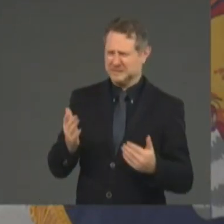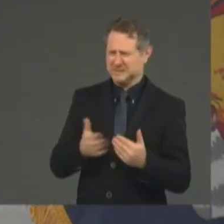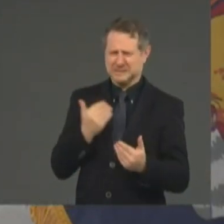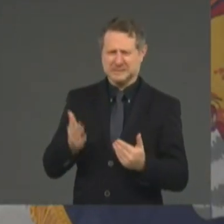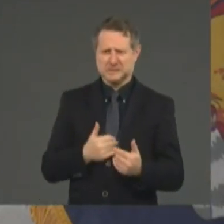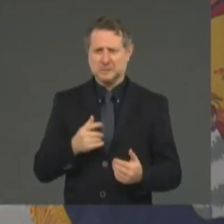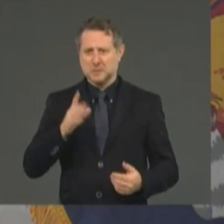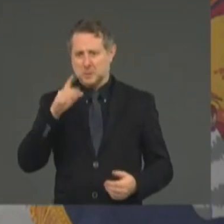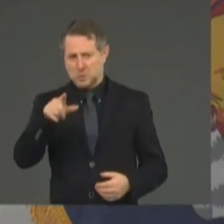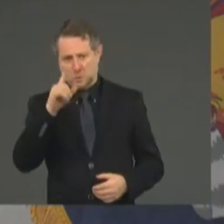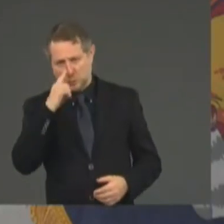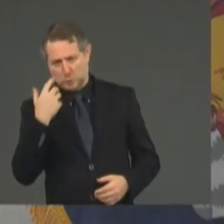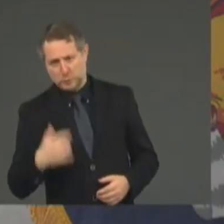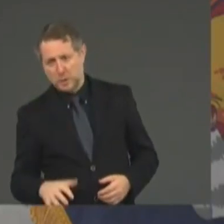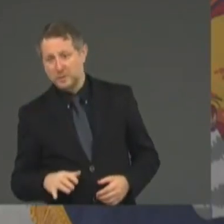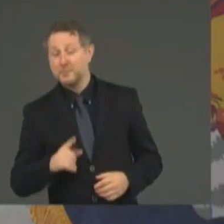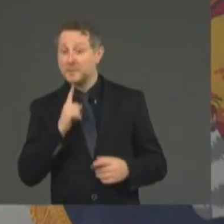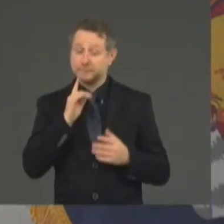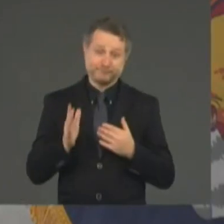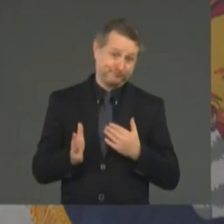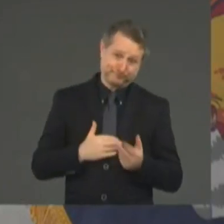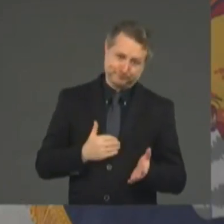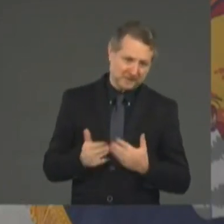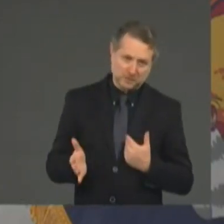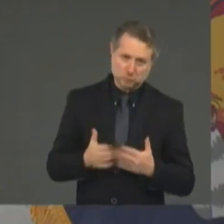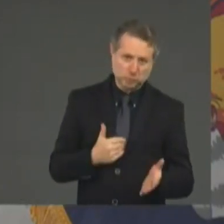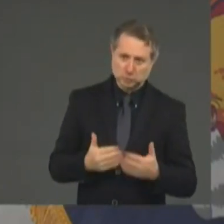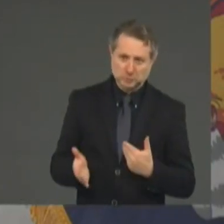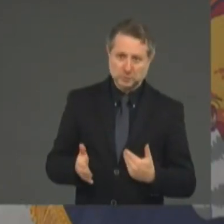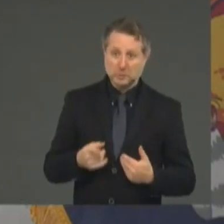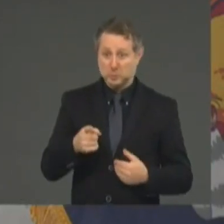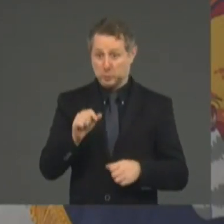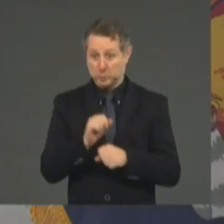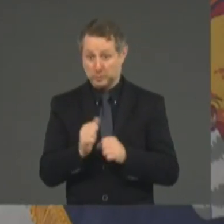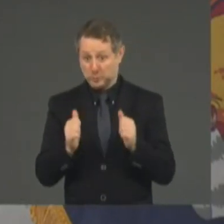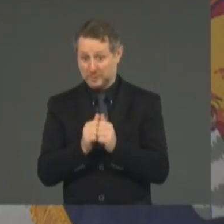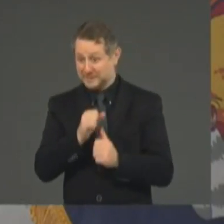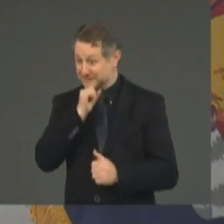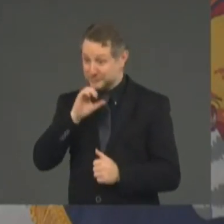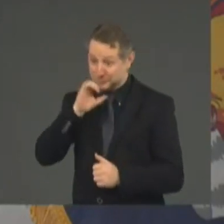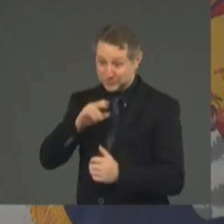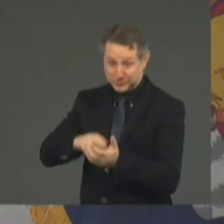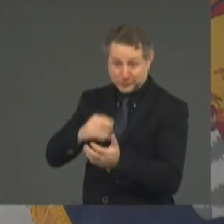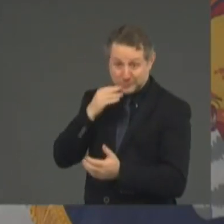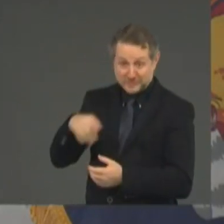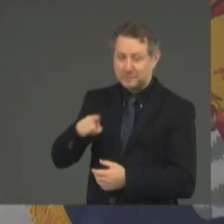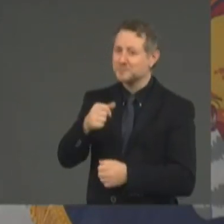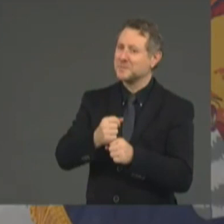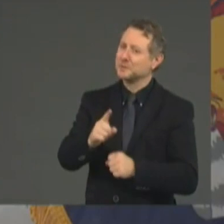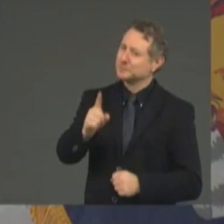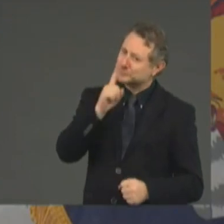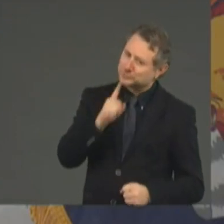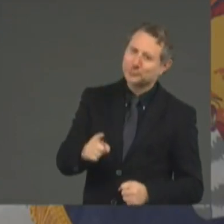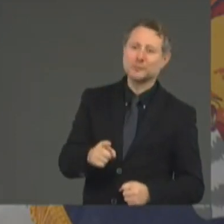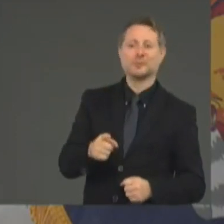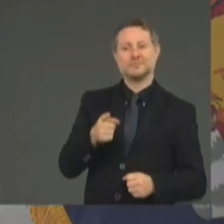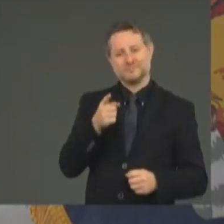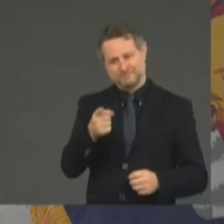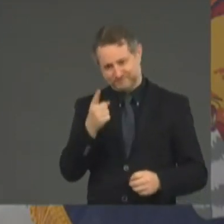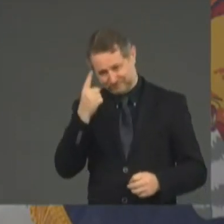it, but these are senior citizens, and I want to be able to say on behalf of the